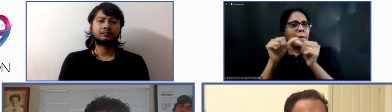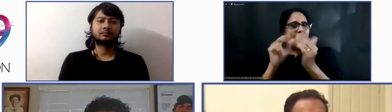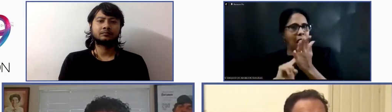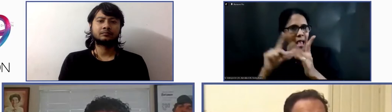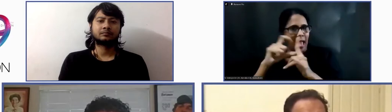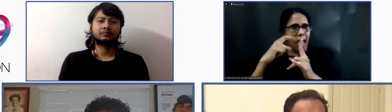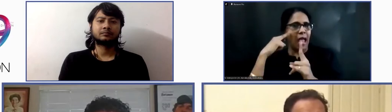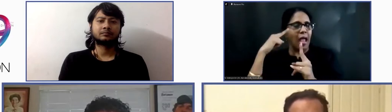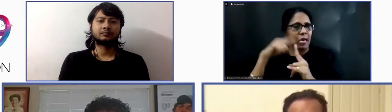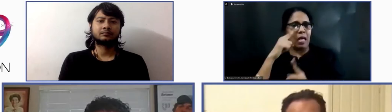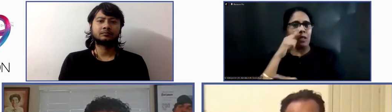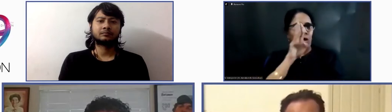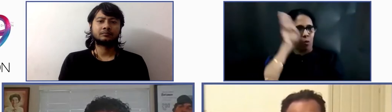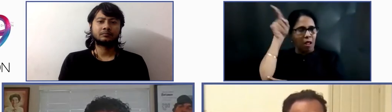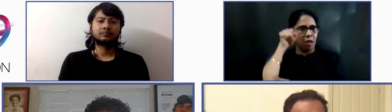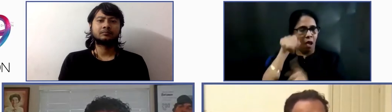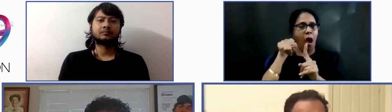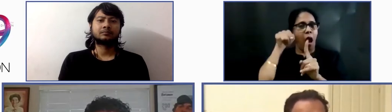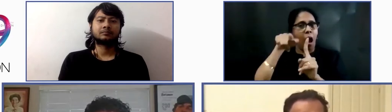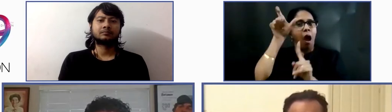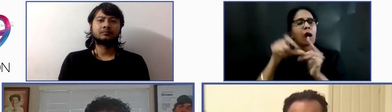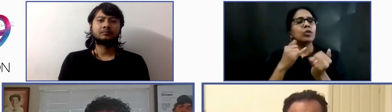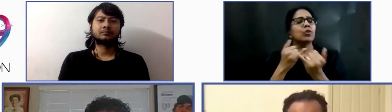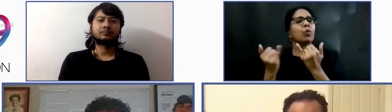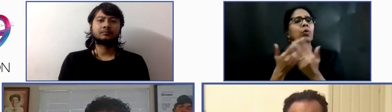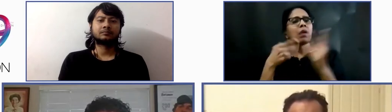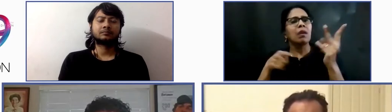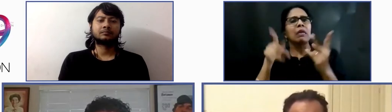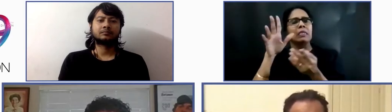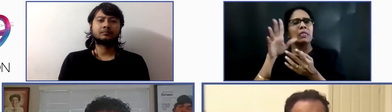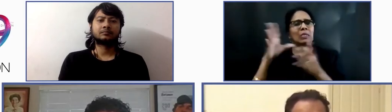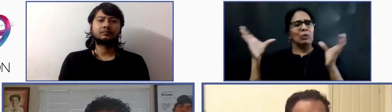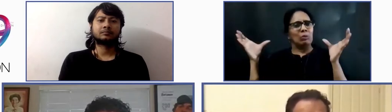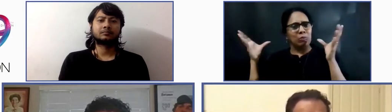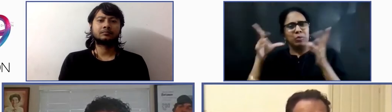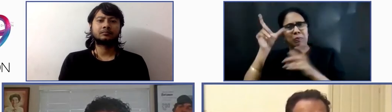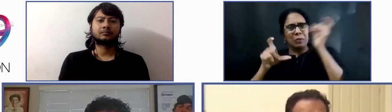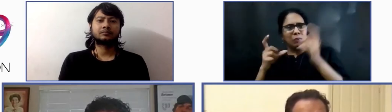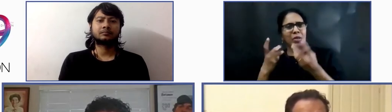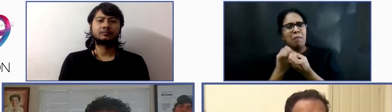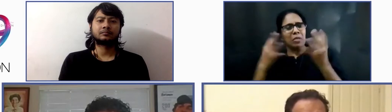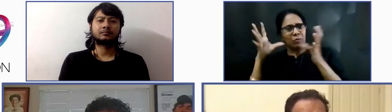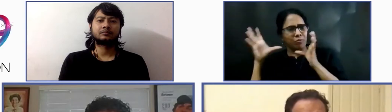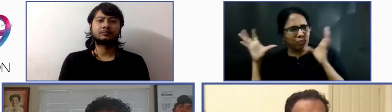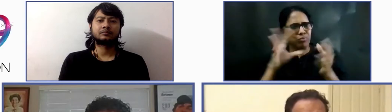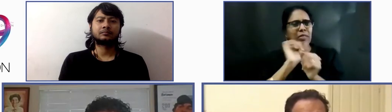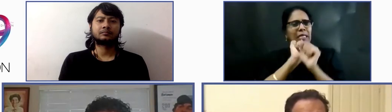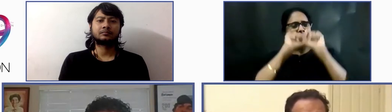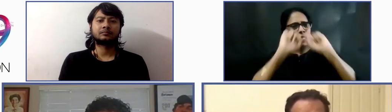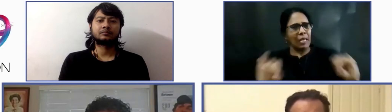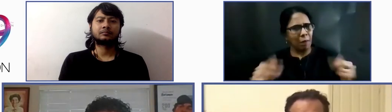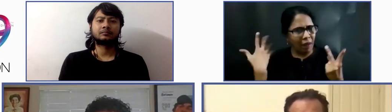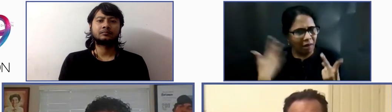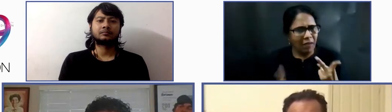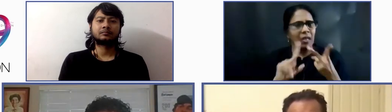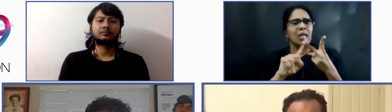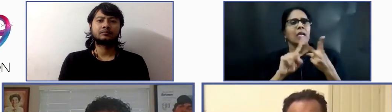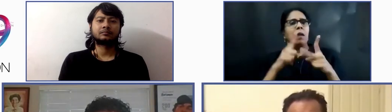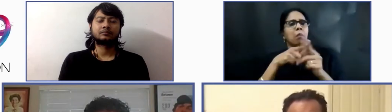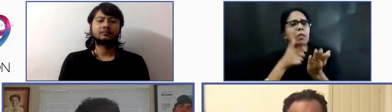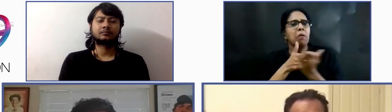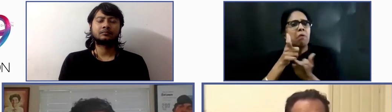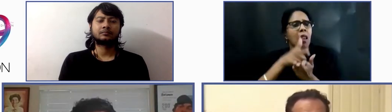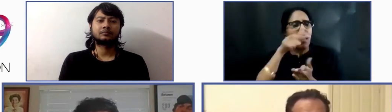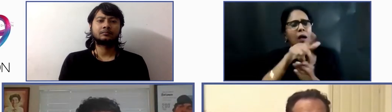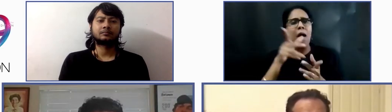she was a woman that was gang raped and low caste and fought back and went back to her the village where she was gang